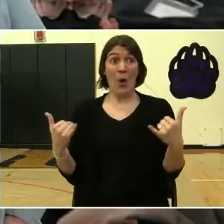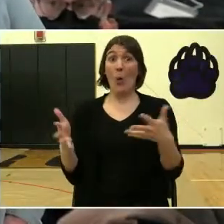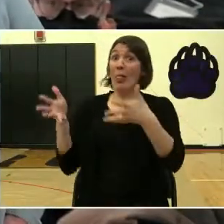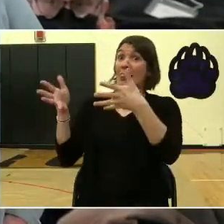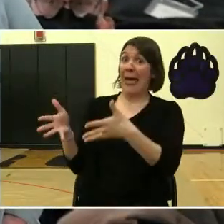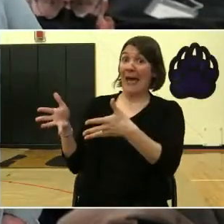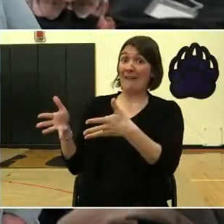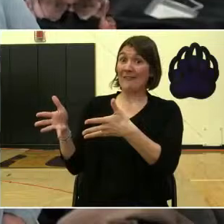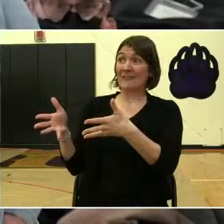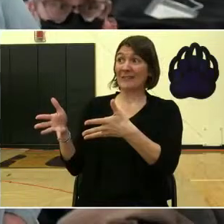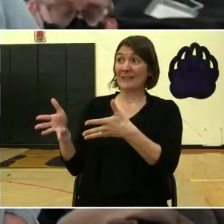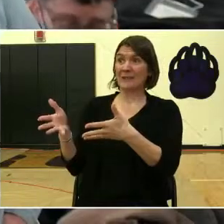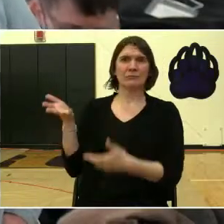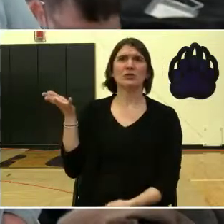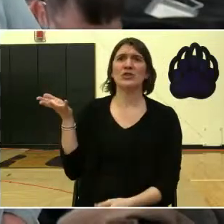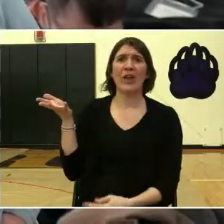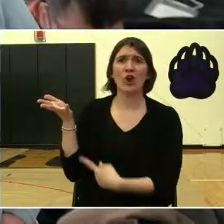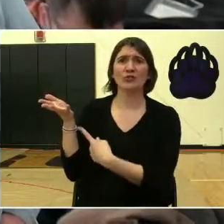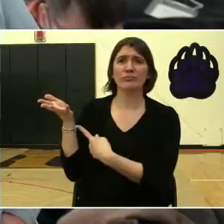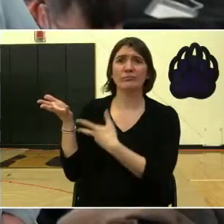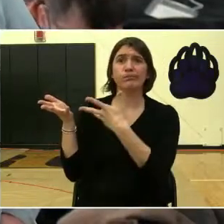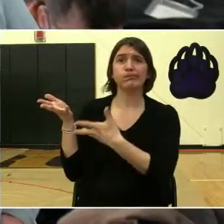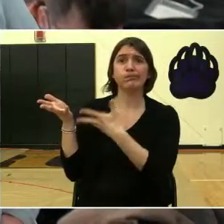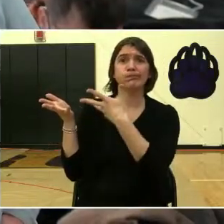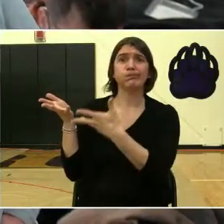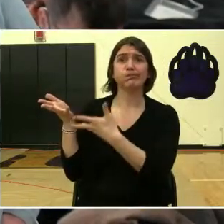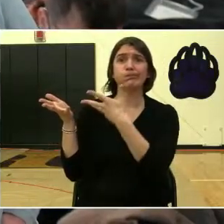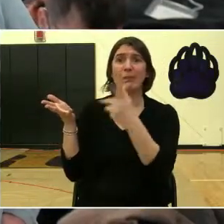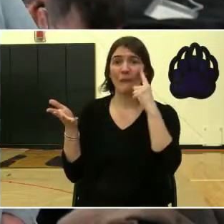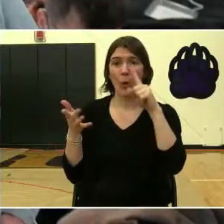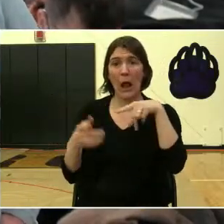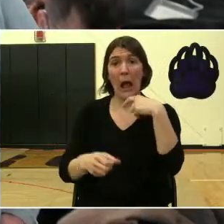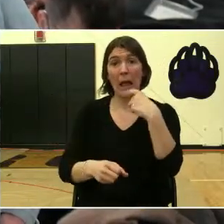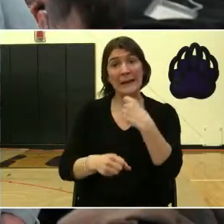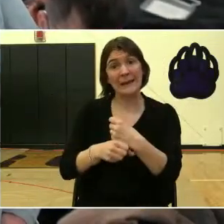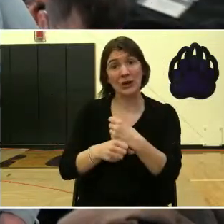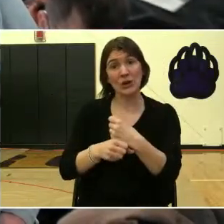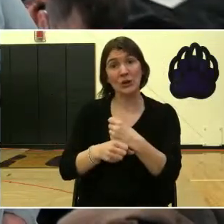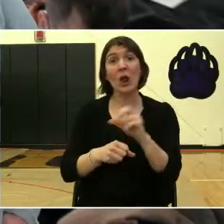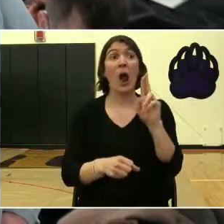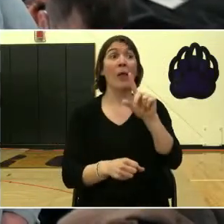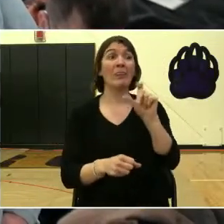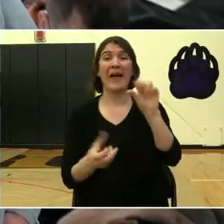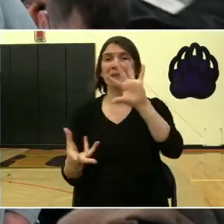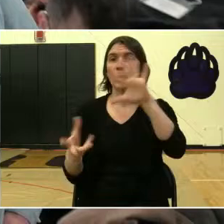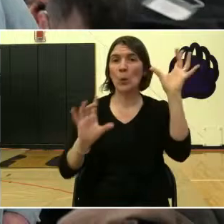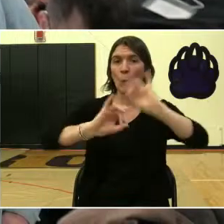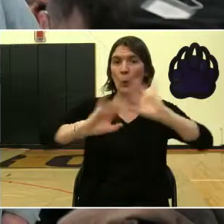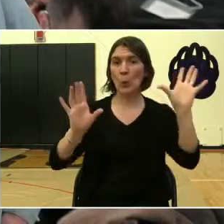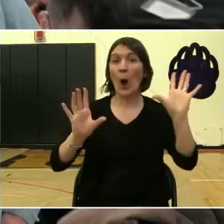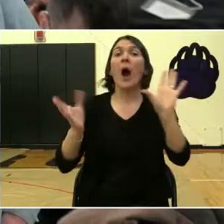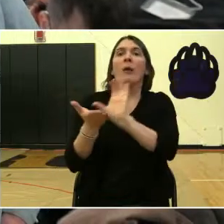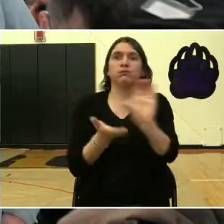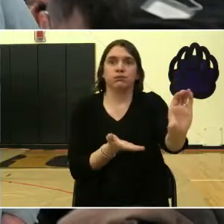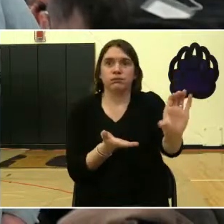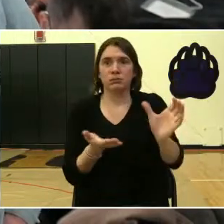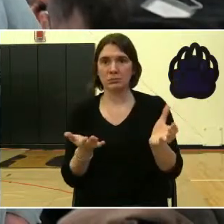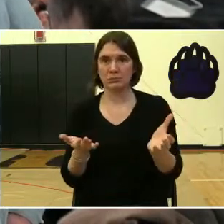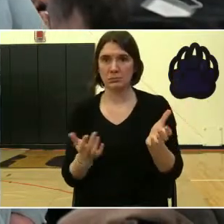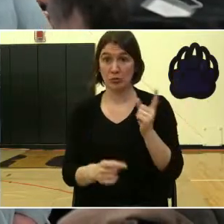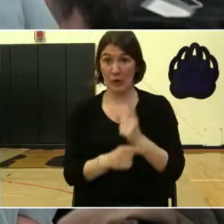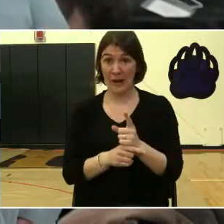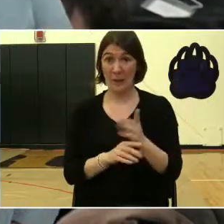is left over is going to sit in the bank account for a year unless there's some disaster that before June July